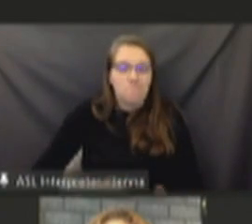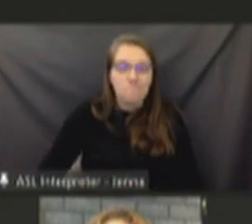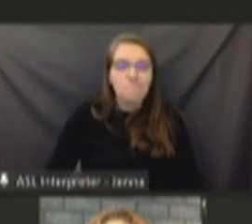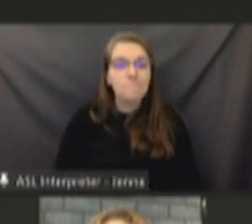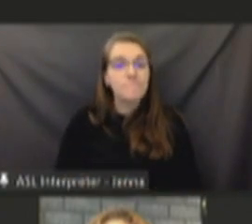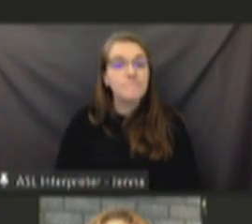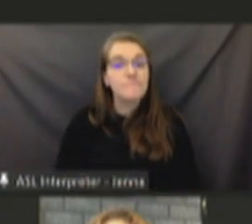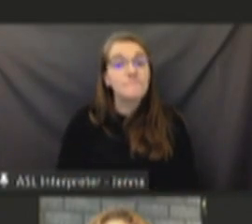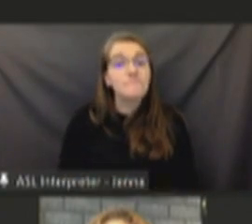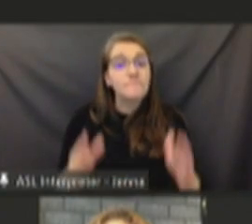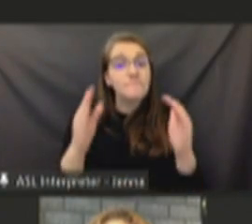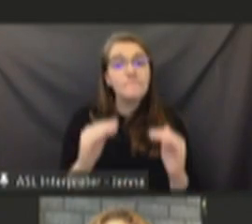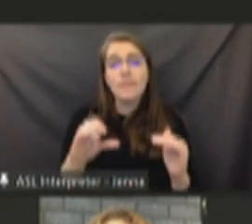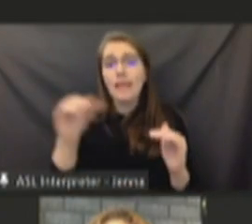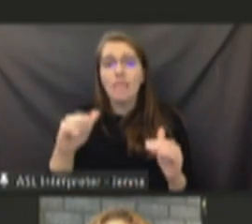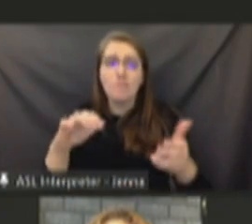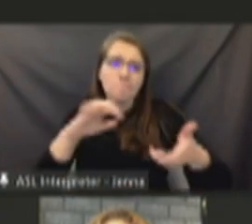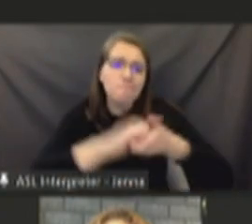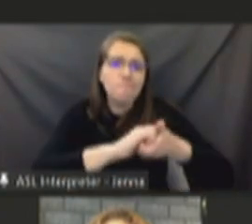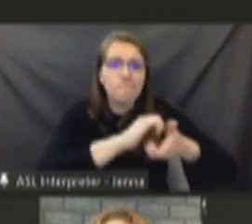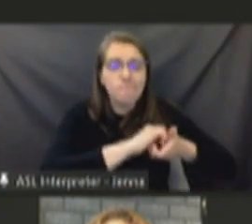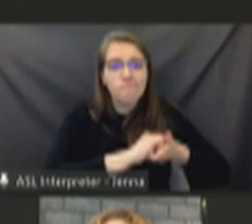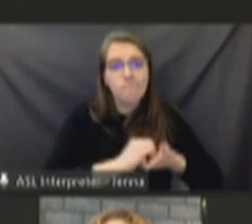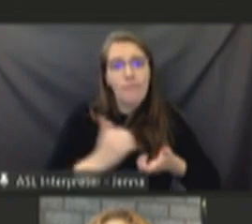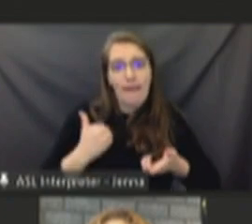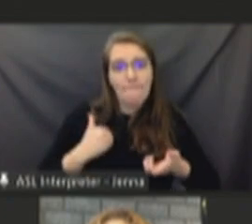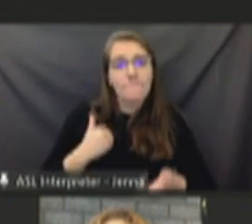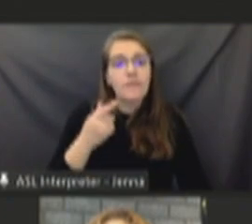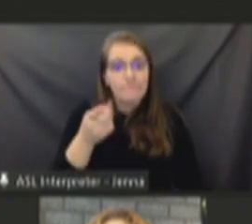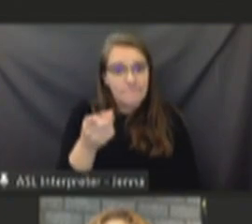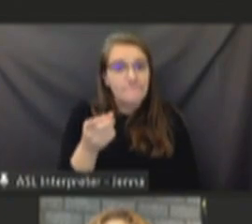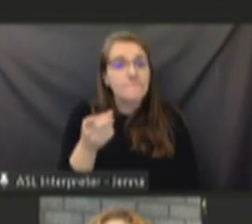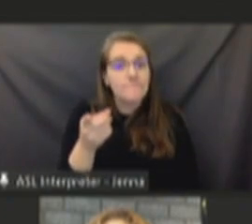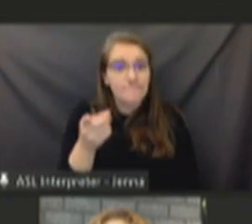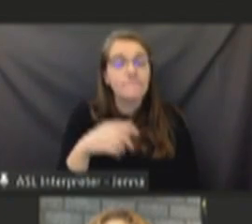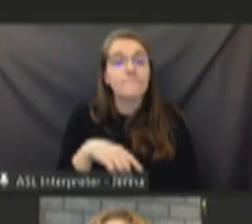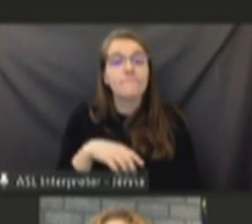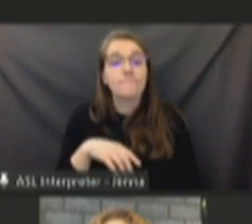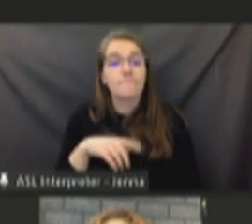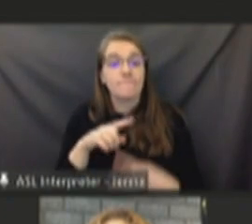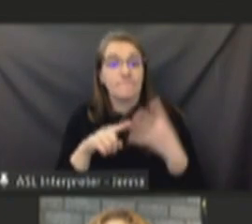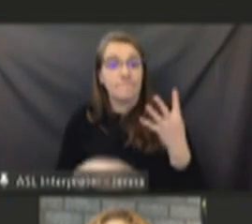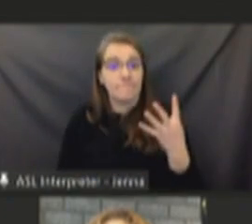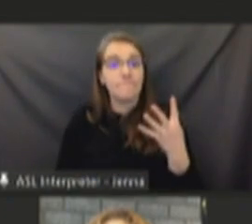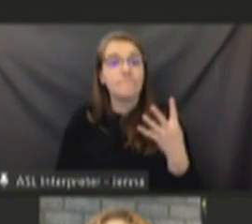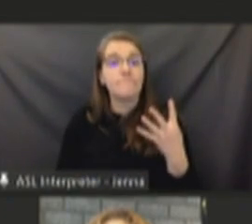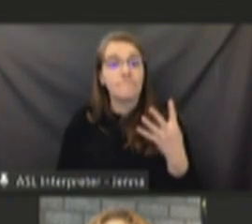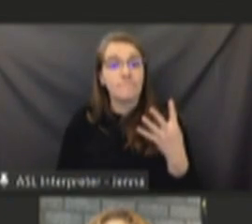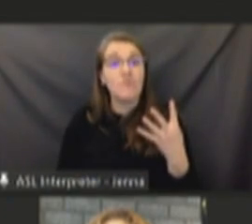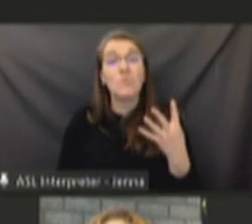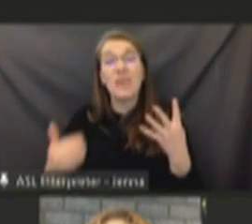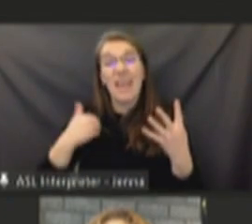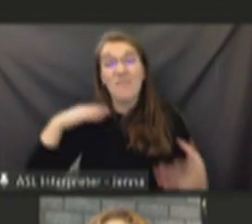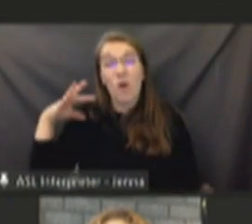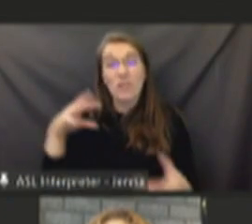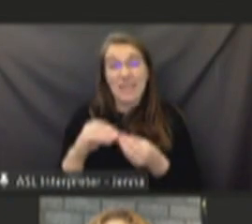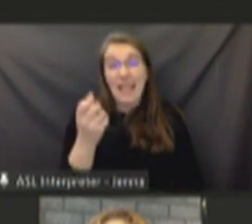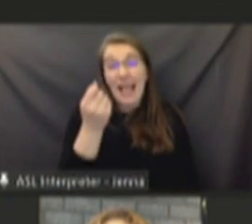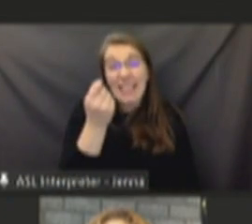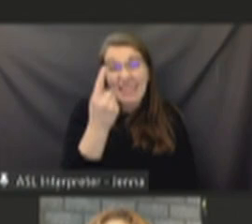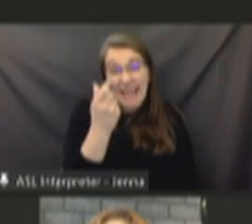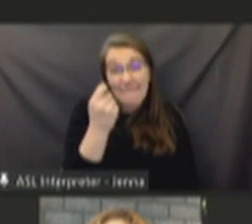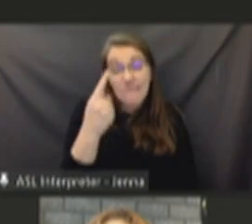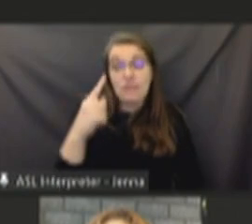I'll mention are these four ones. Let's see, we have 11 external partnerships that we